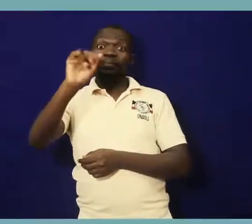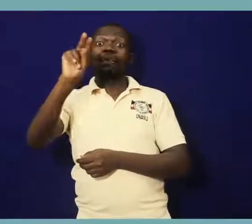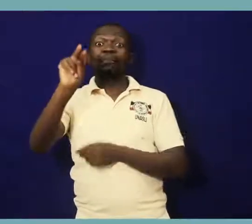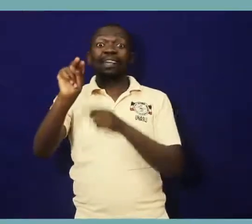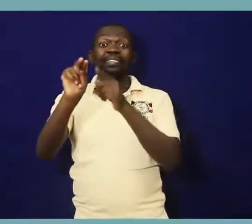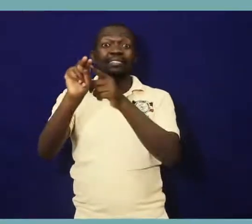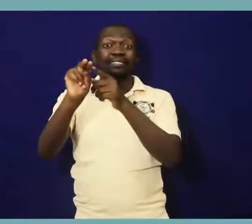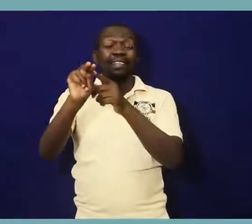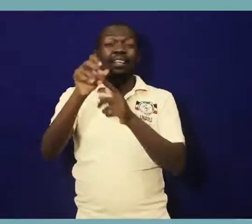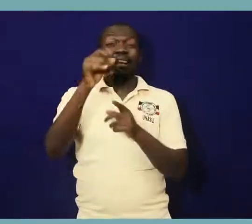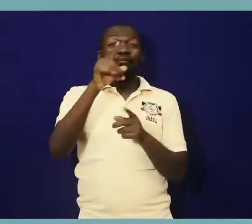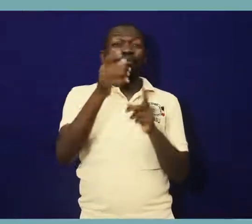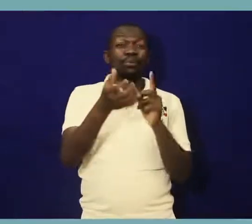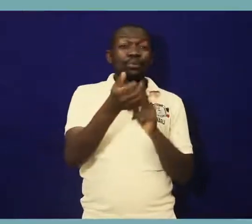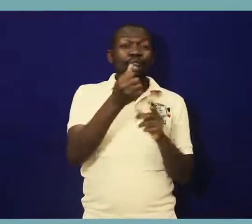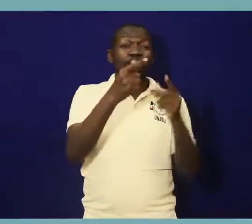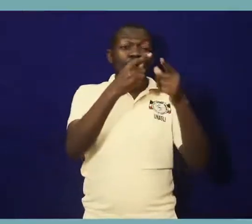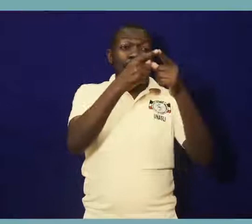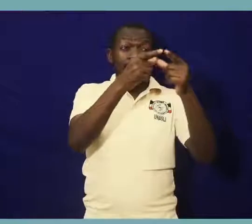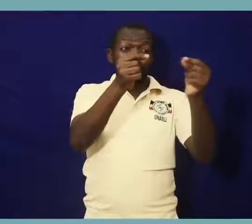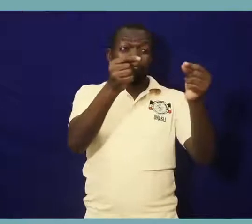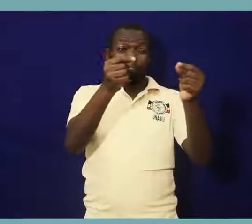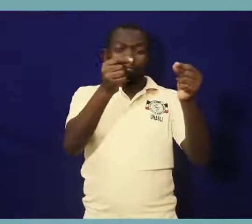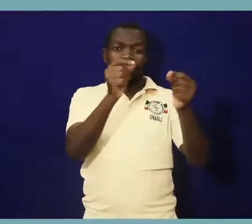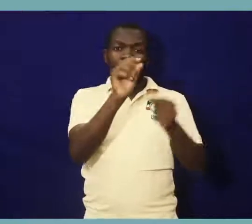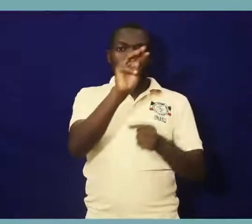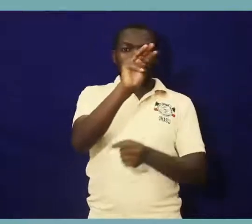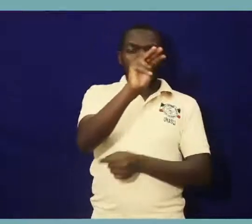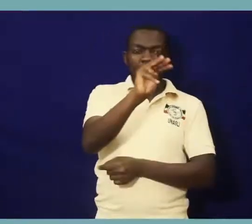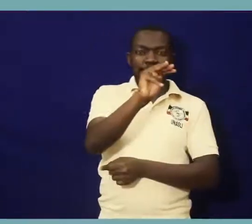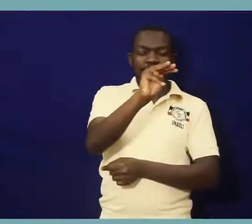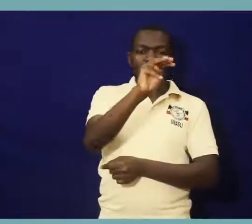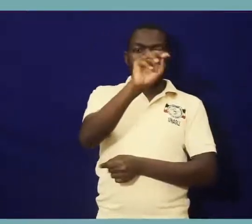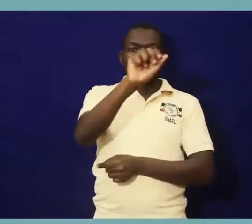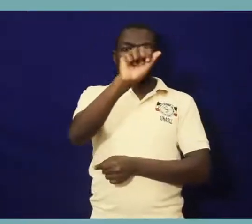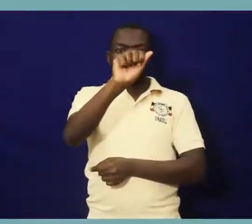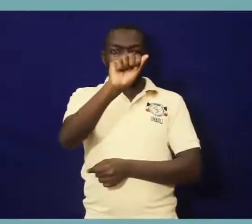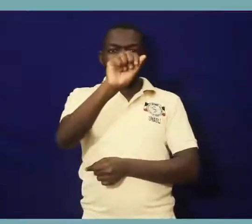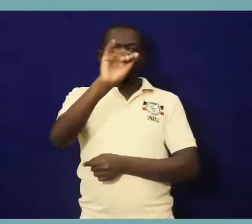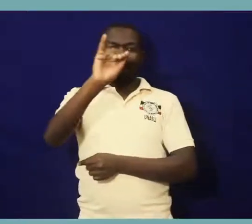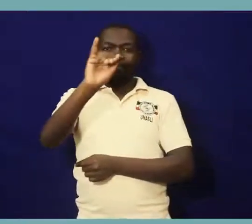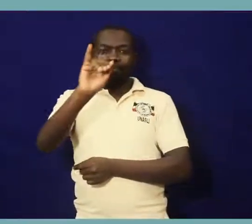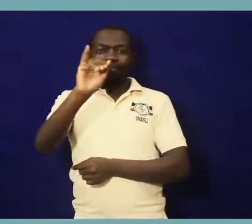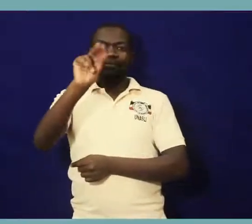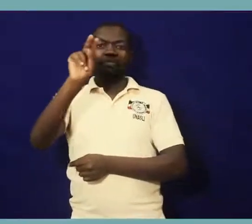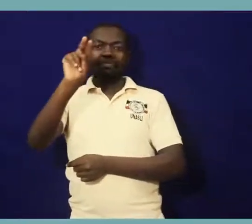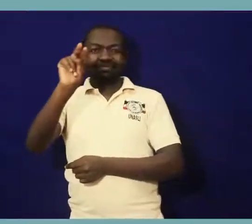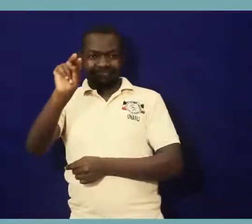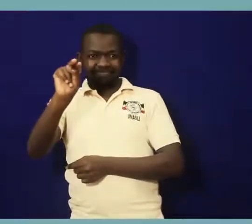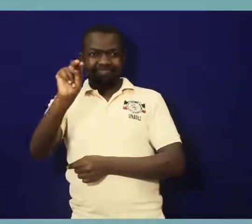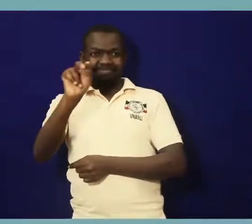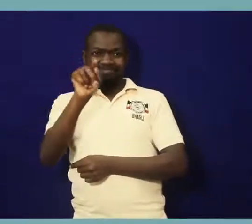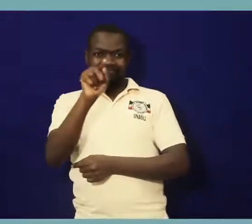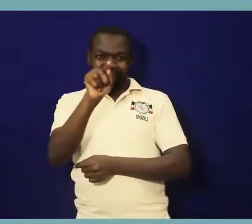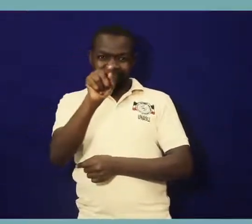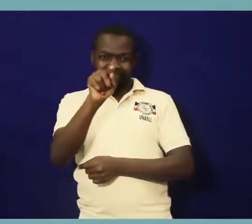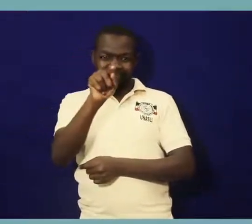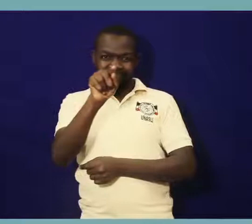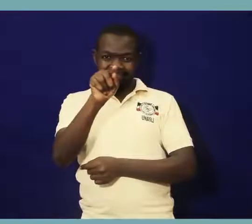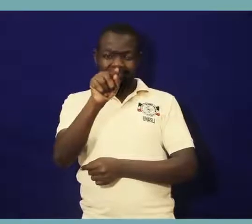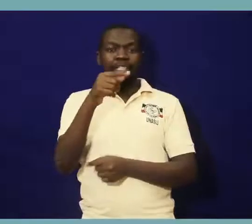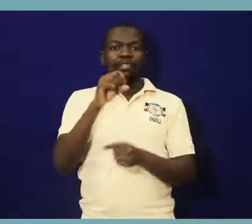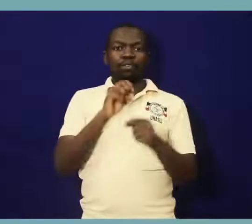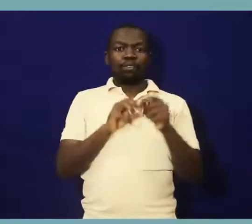Main. If you get the word main, then it will give you the first letters of each of